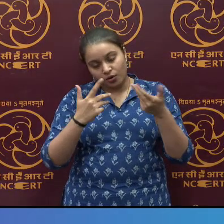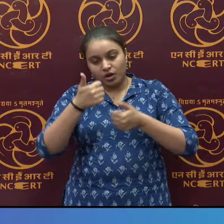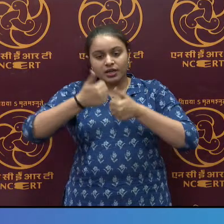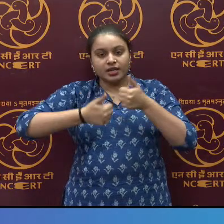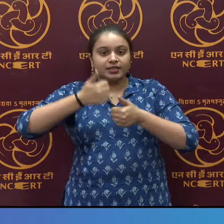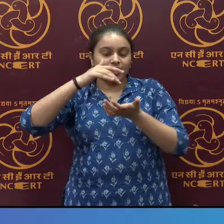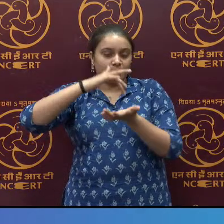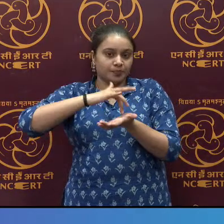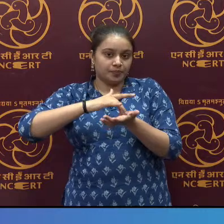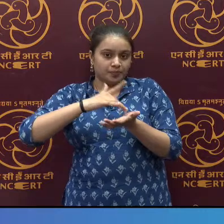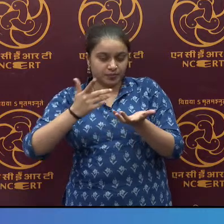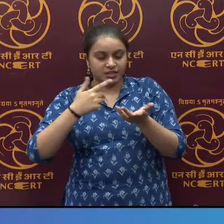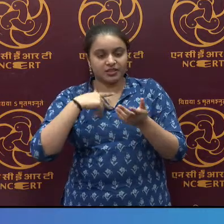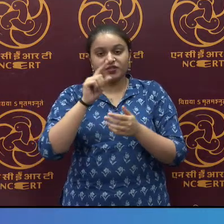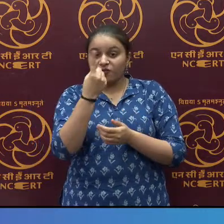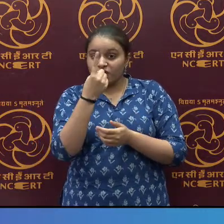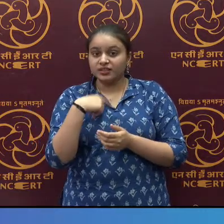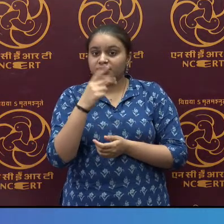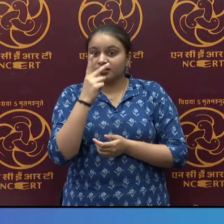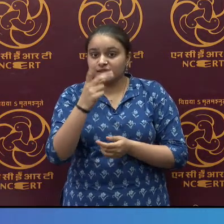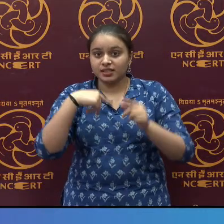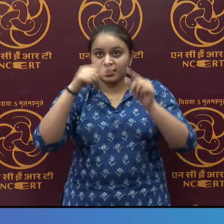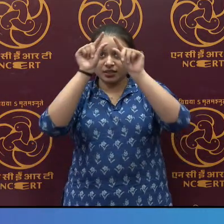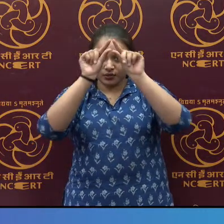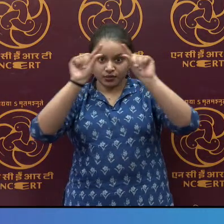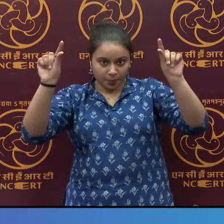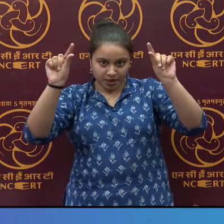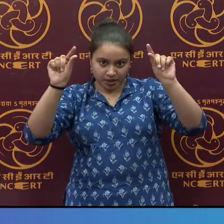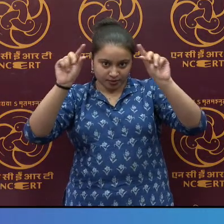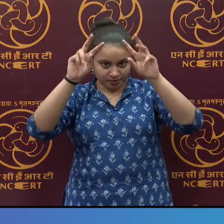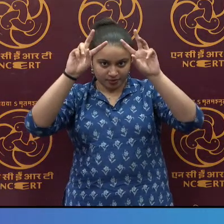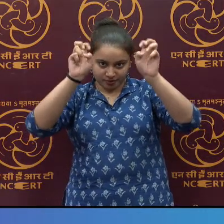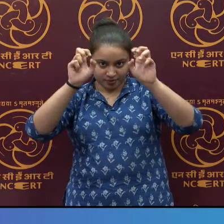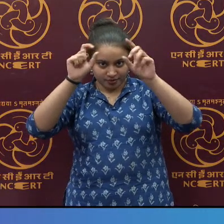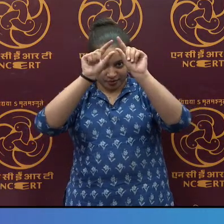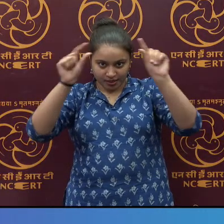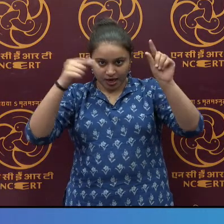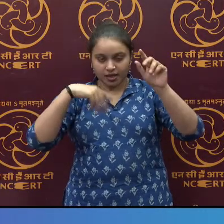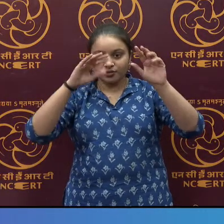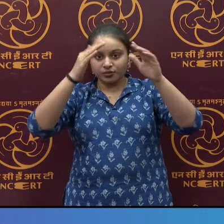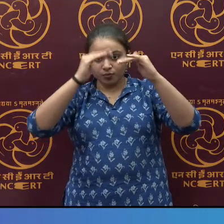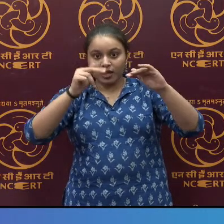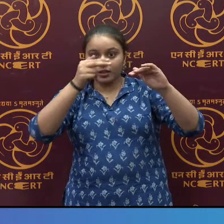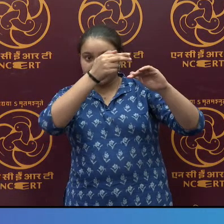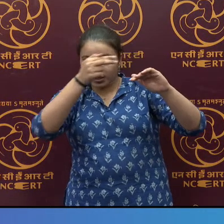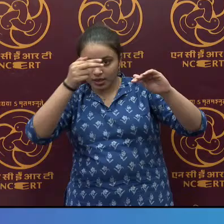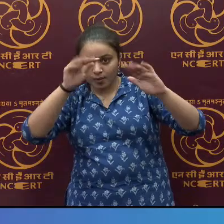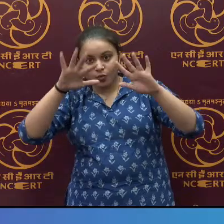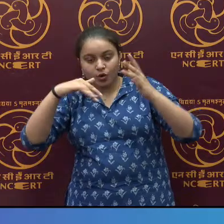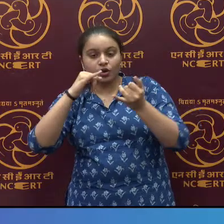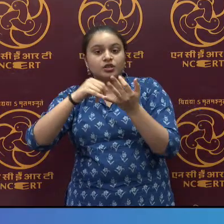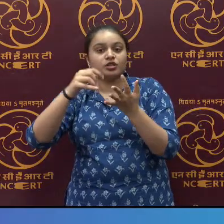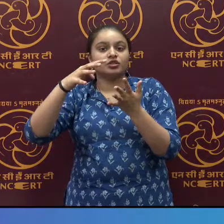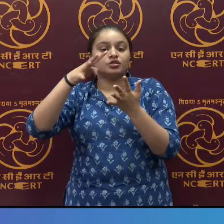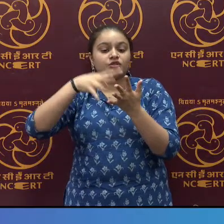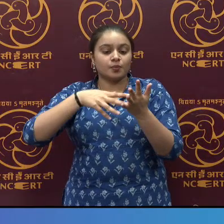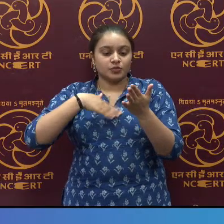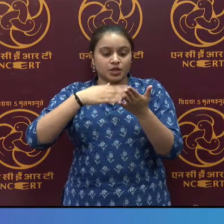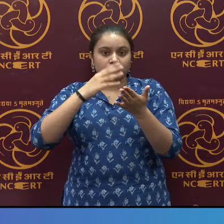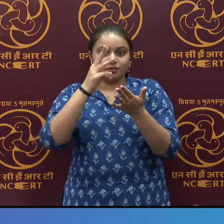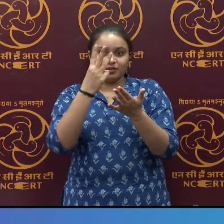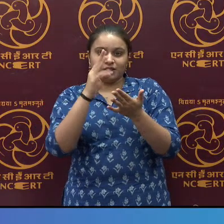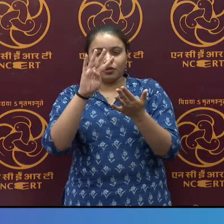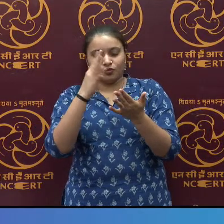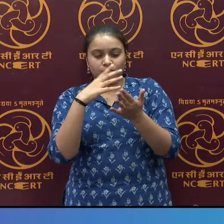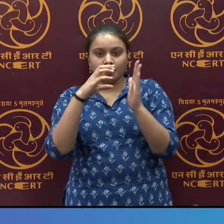center, just first of all write a heading on the top, write the name of the writer and split your subject matter in 3 to 4